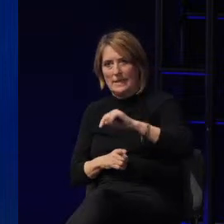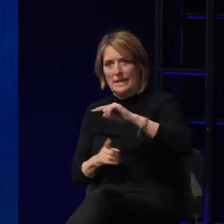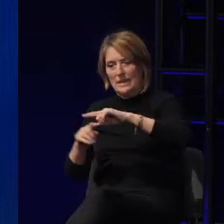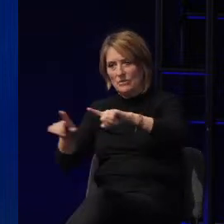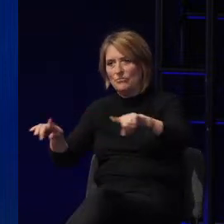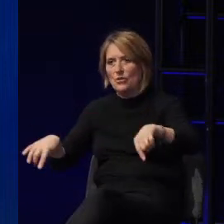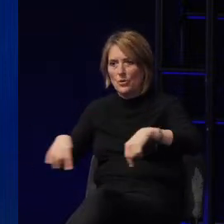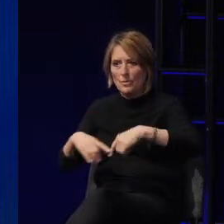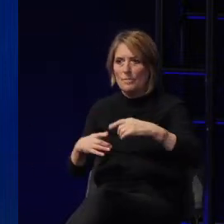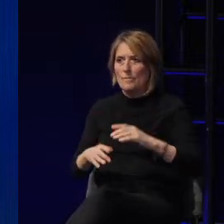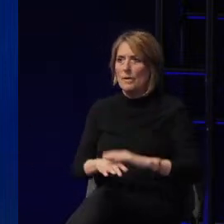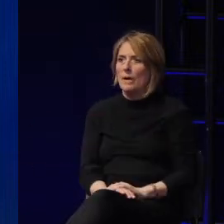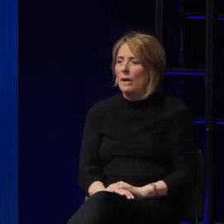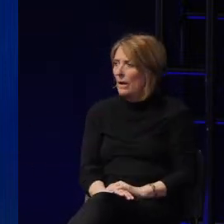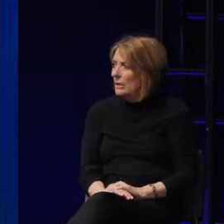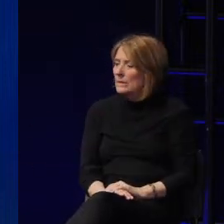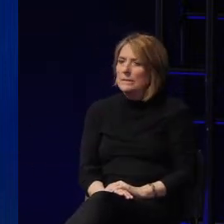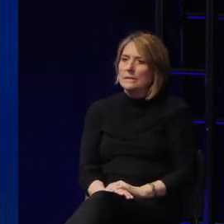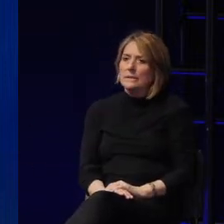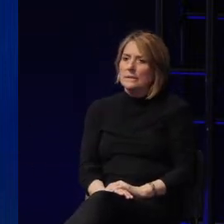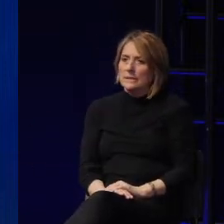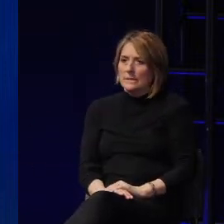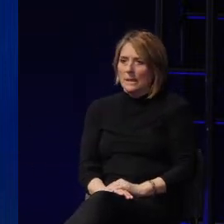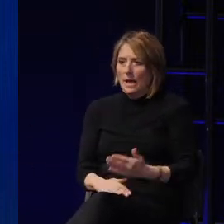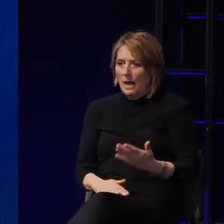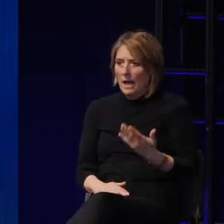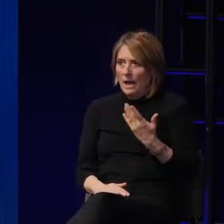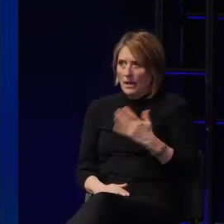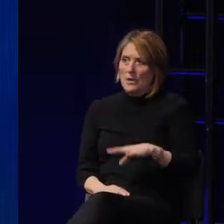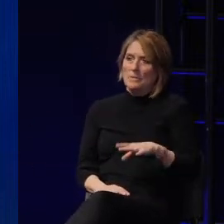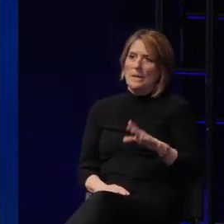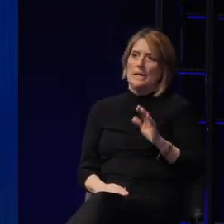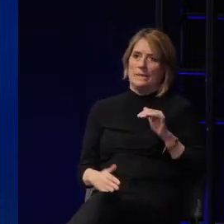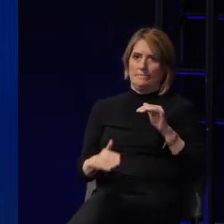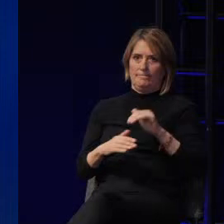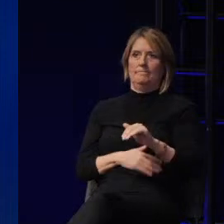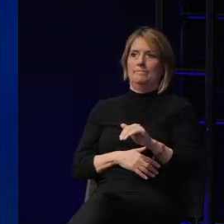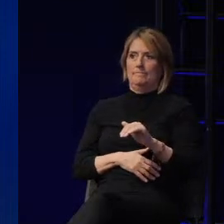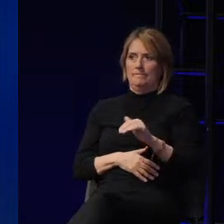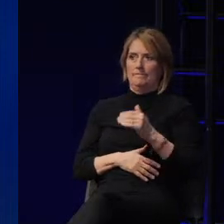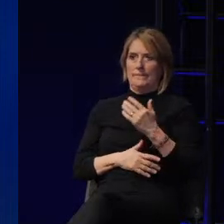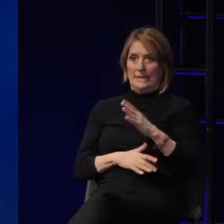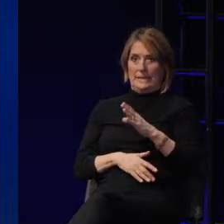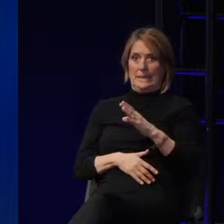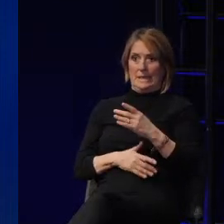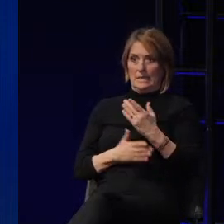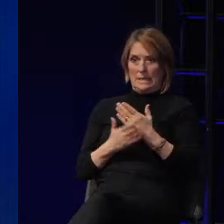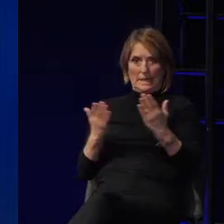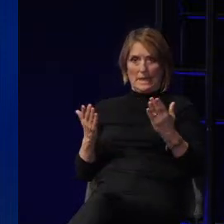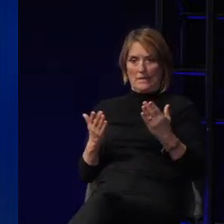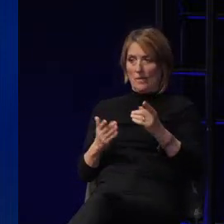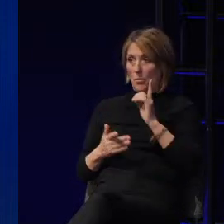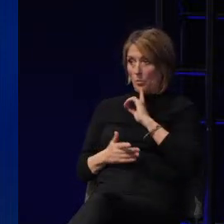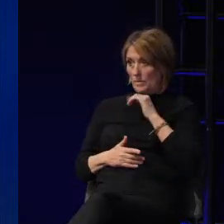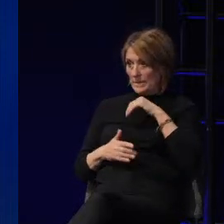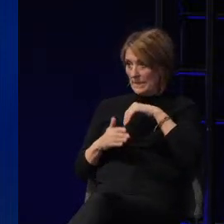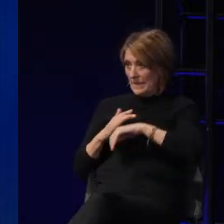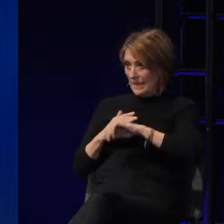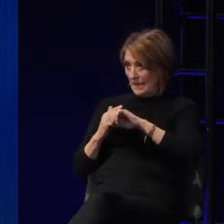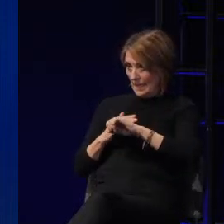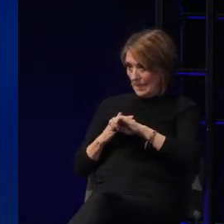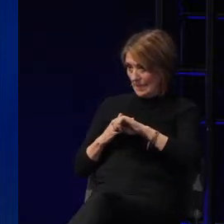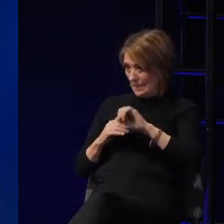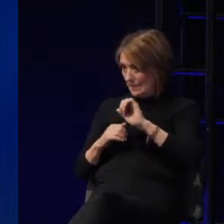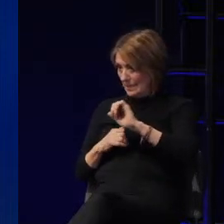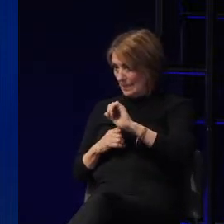I've been on documentaries before where, you know, that it's become clear that the woman that we were filming was in danger, and so it was in a different language, but at